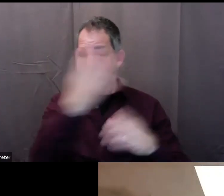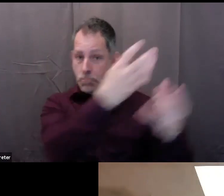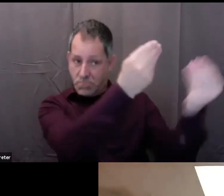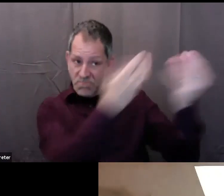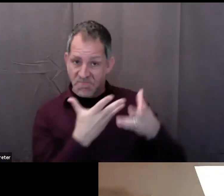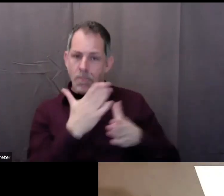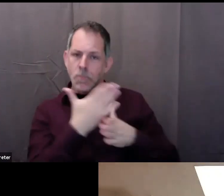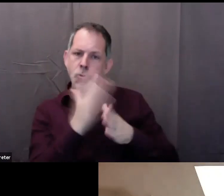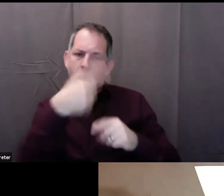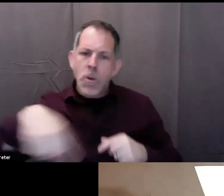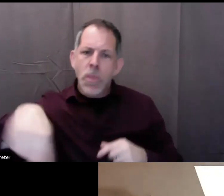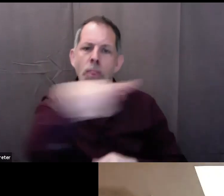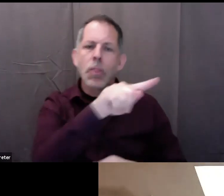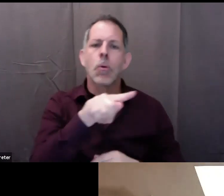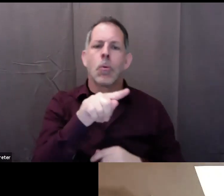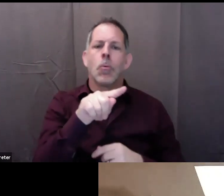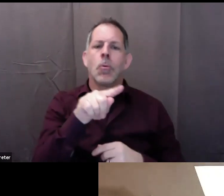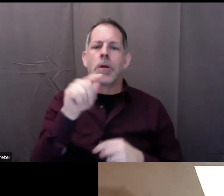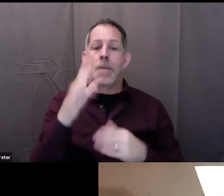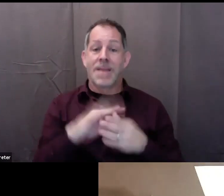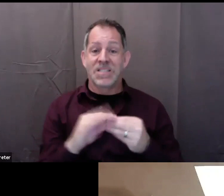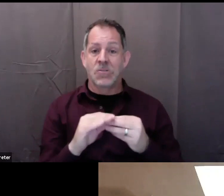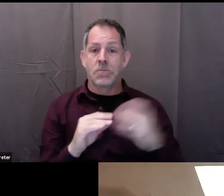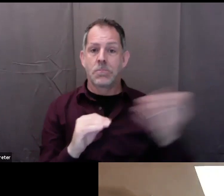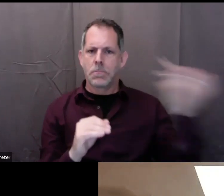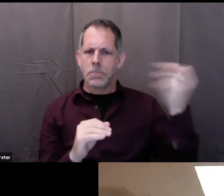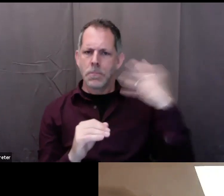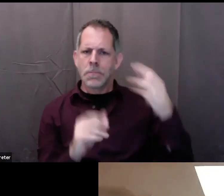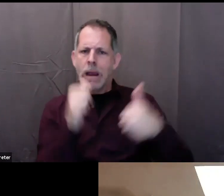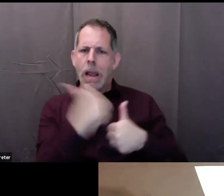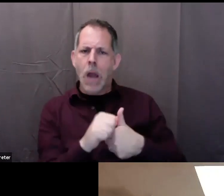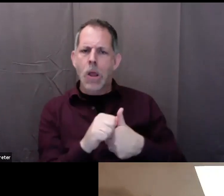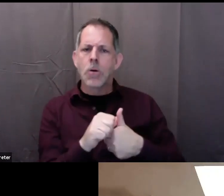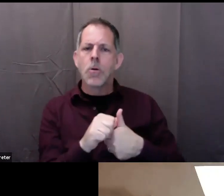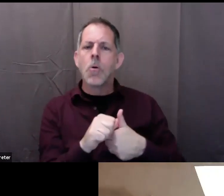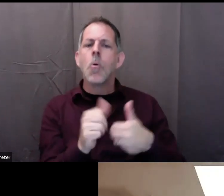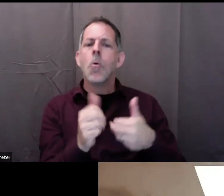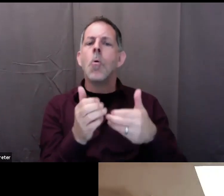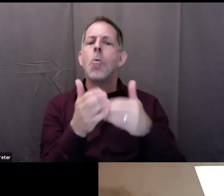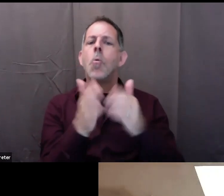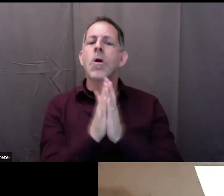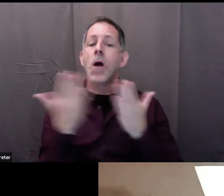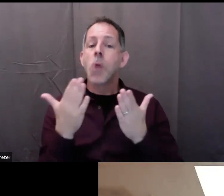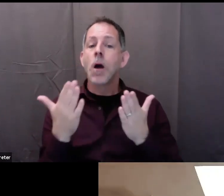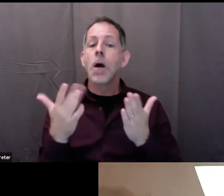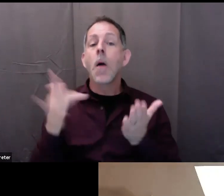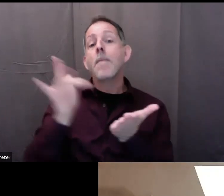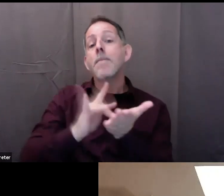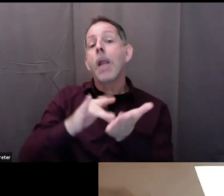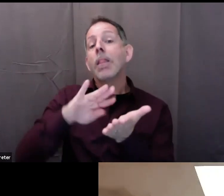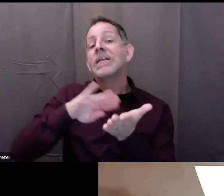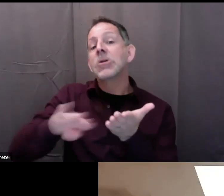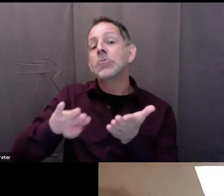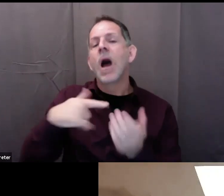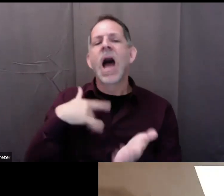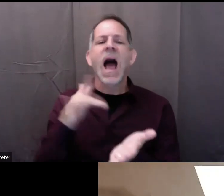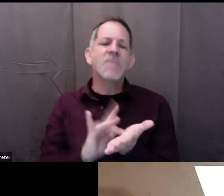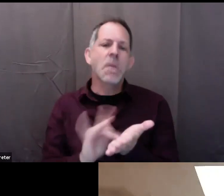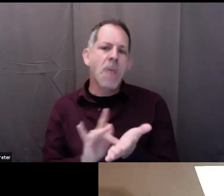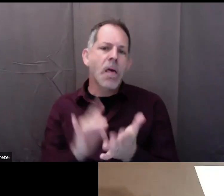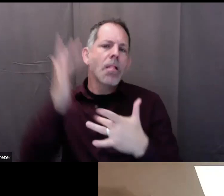requests for medical exclusions from wearing a face covering. And in